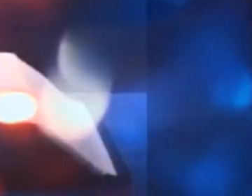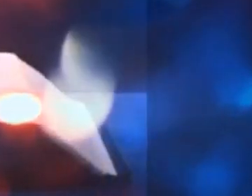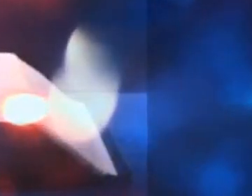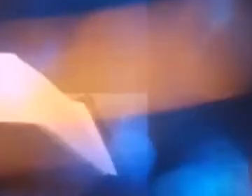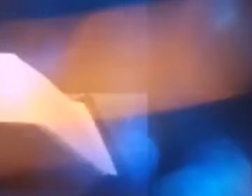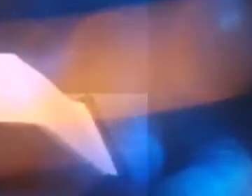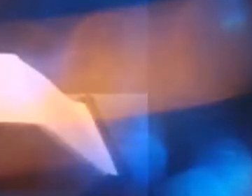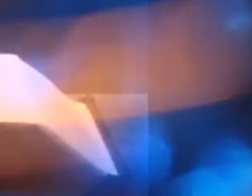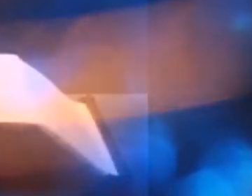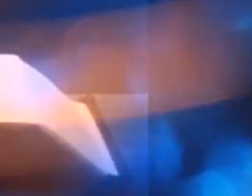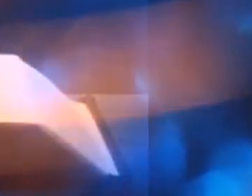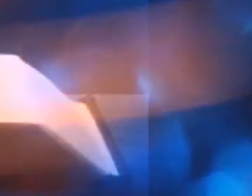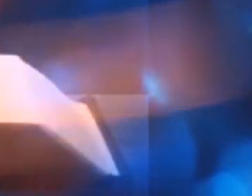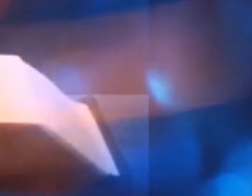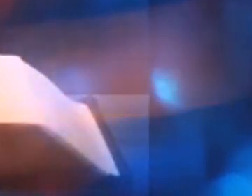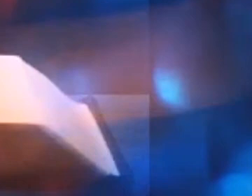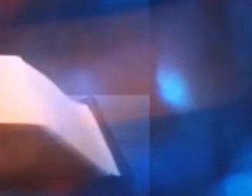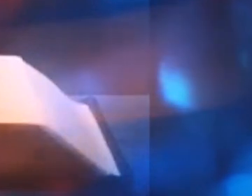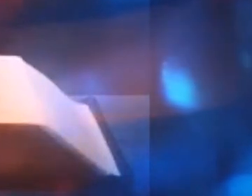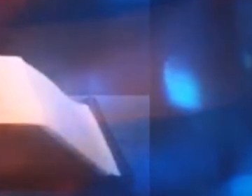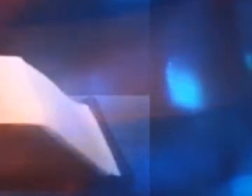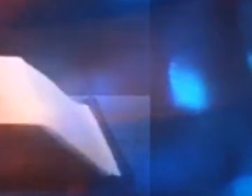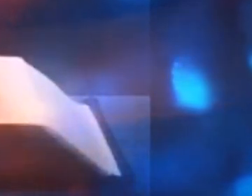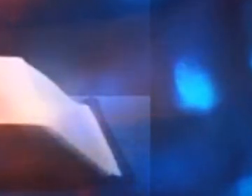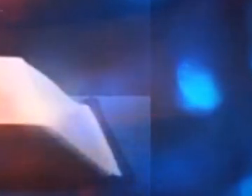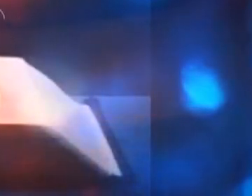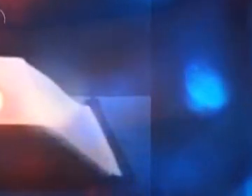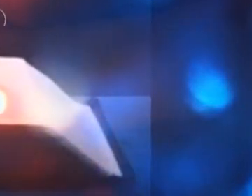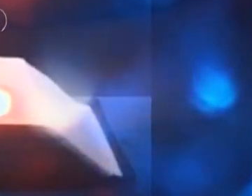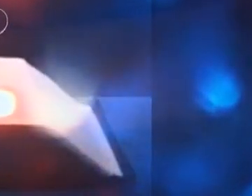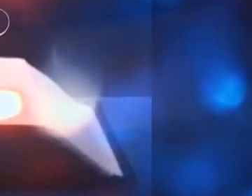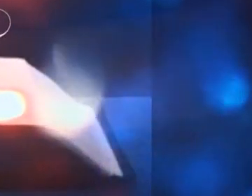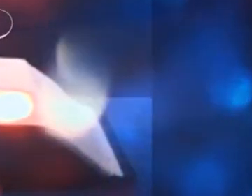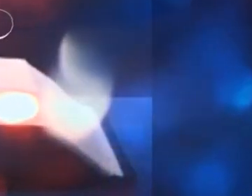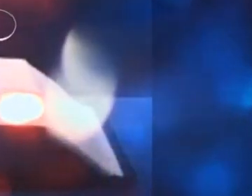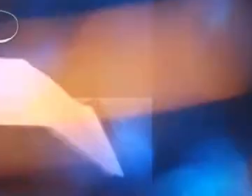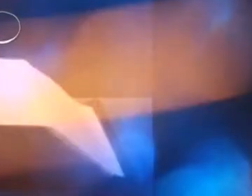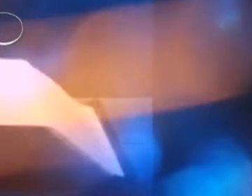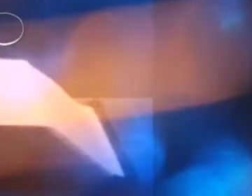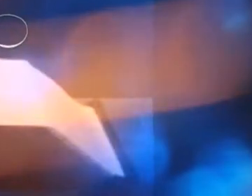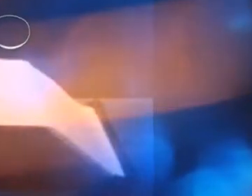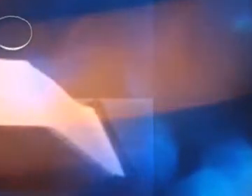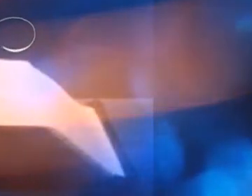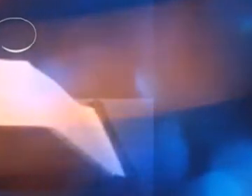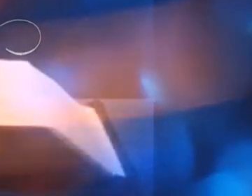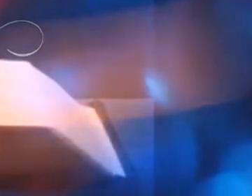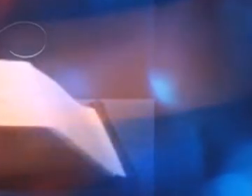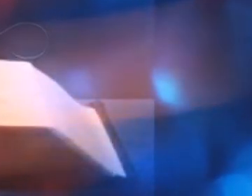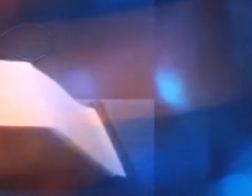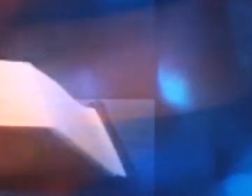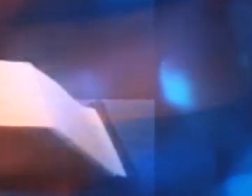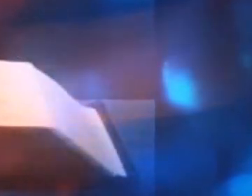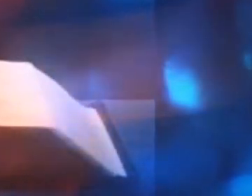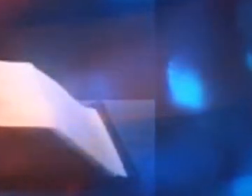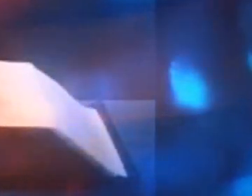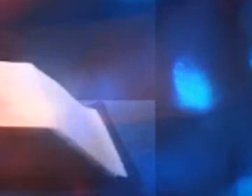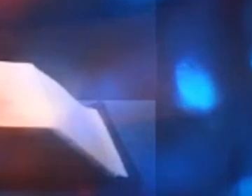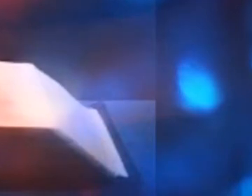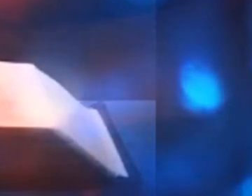world and make disciples of all nations, baptizing them in the name of the Father and of the Son and of the Holy